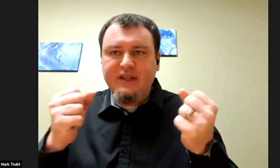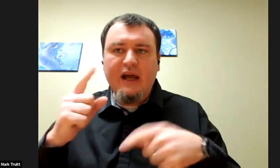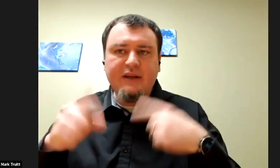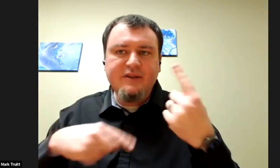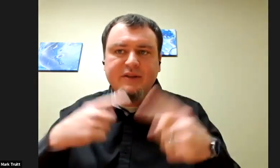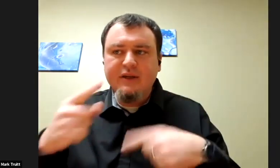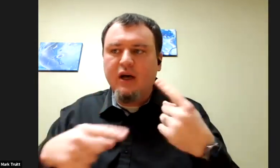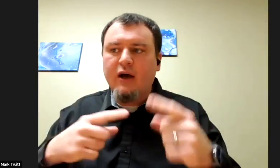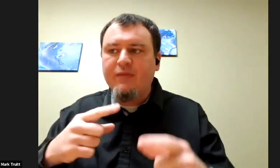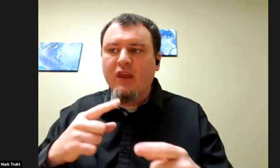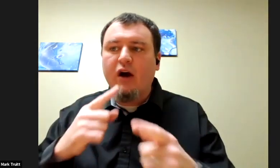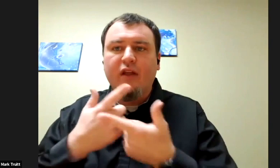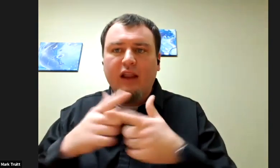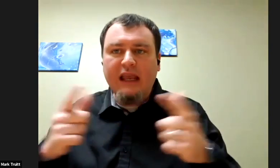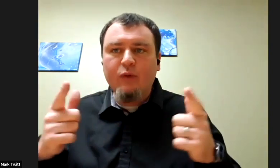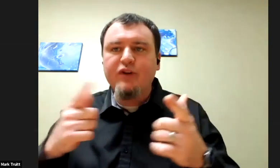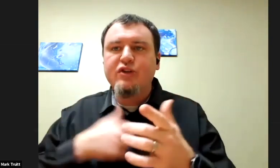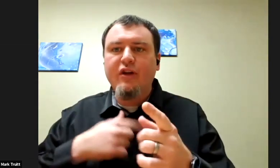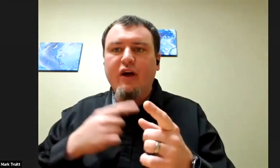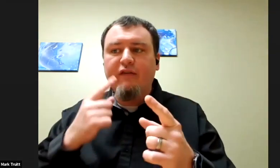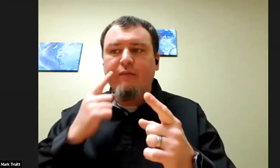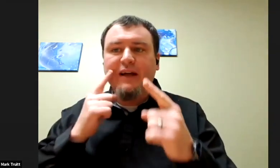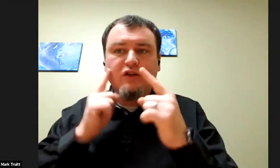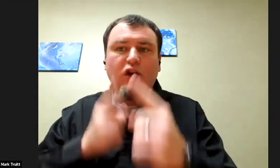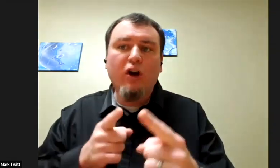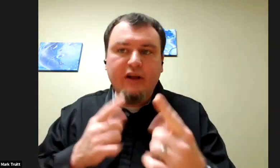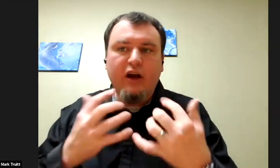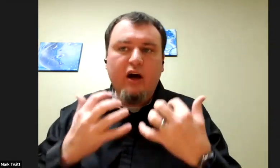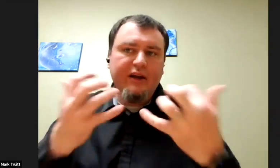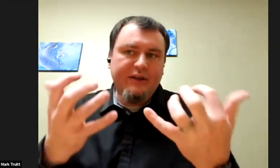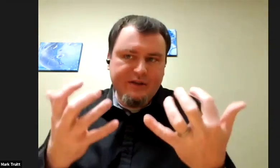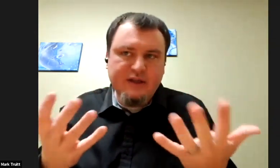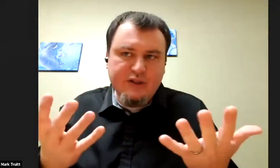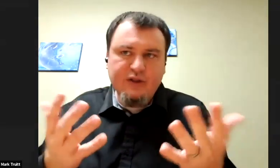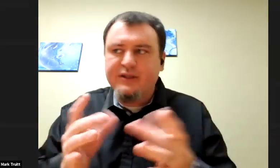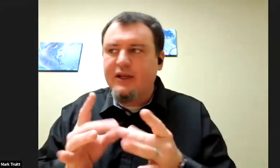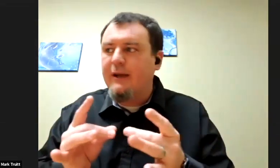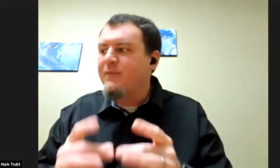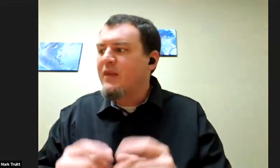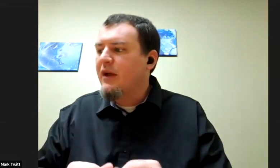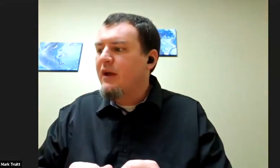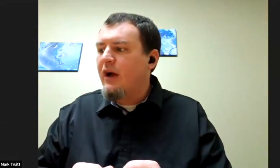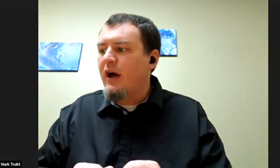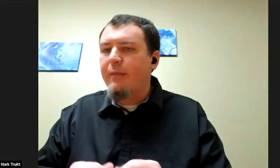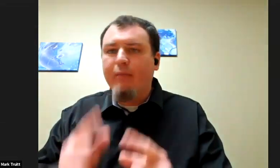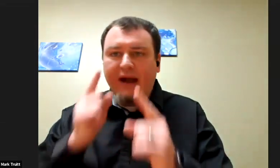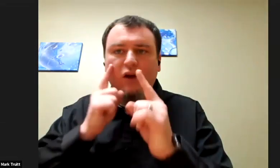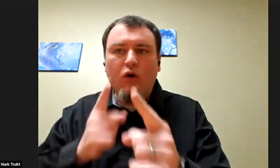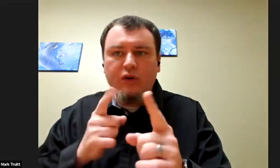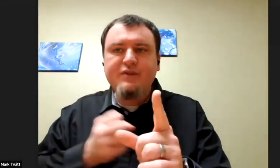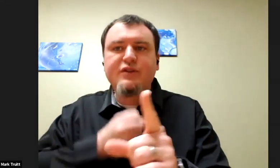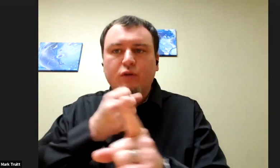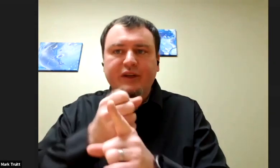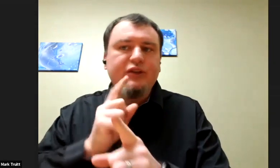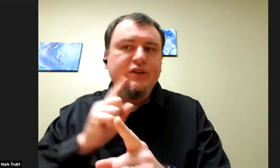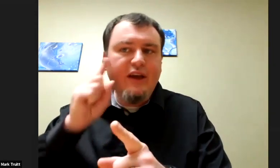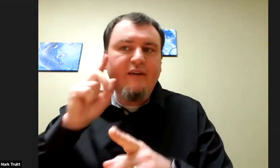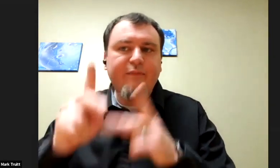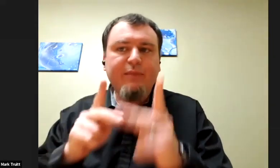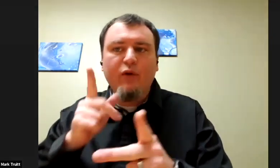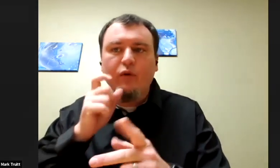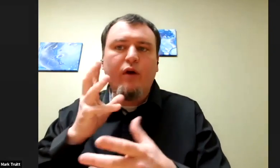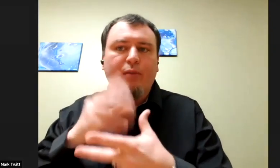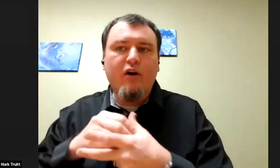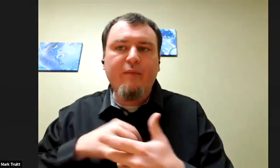the signs, on the language of my target audience, as you could say. My goal is to reach the